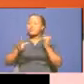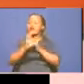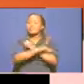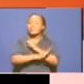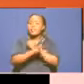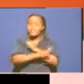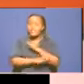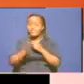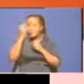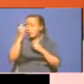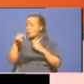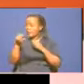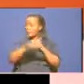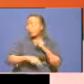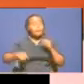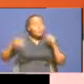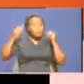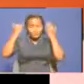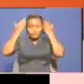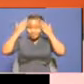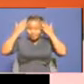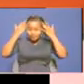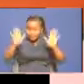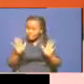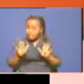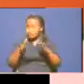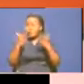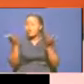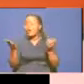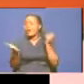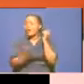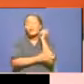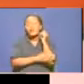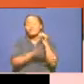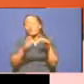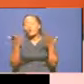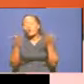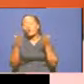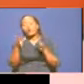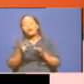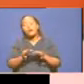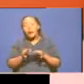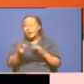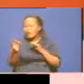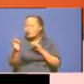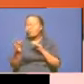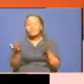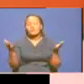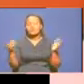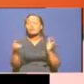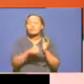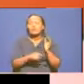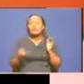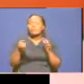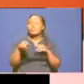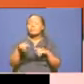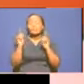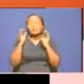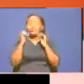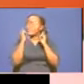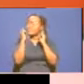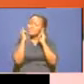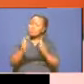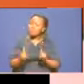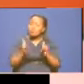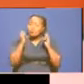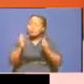did not know how severe it was going to be, for how long it was going to last. I mean, it was all very new to all of us across the world.